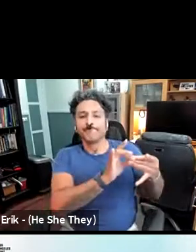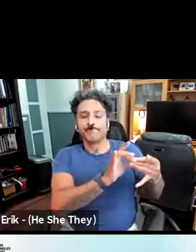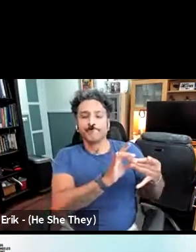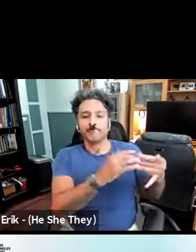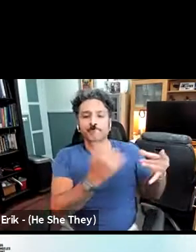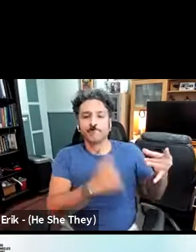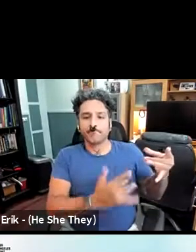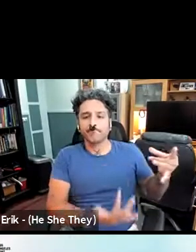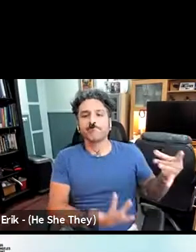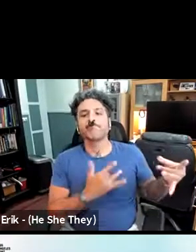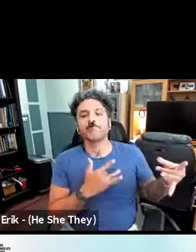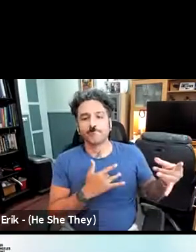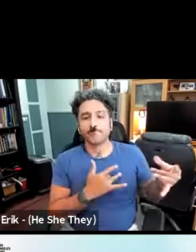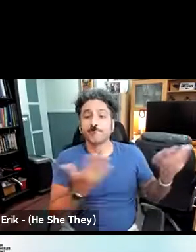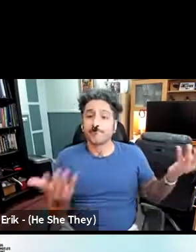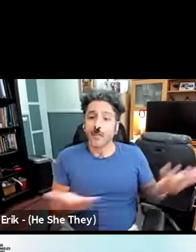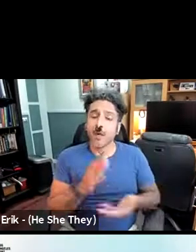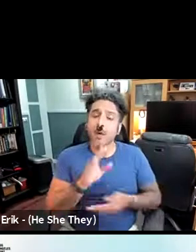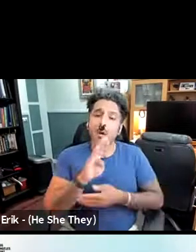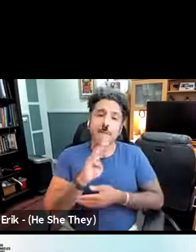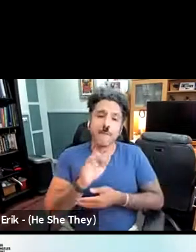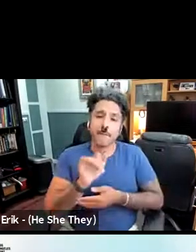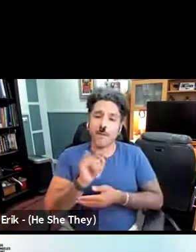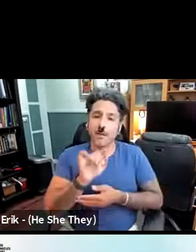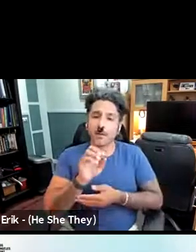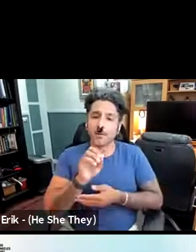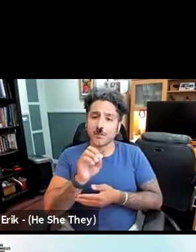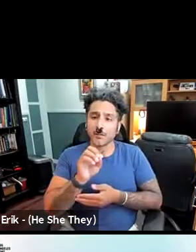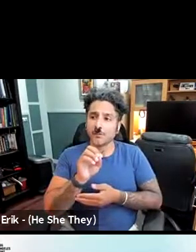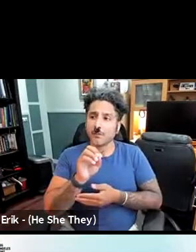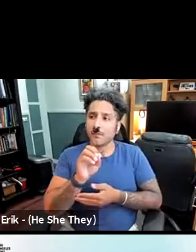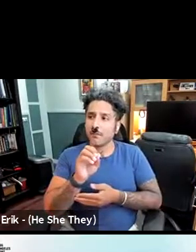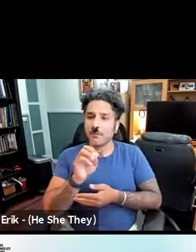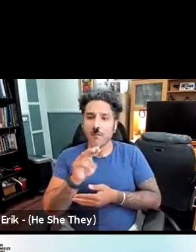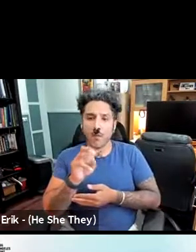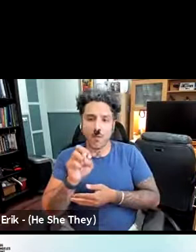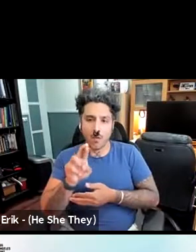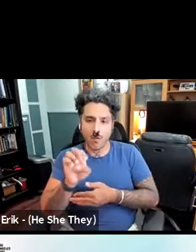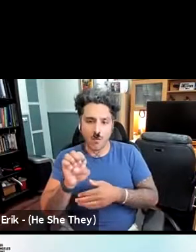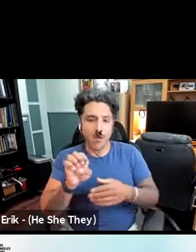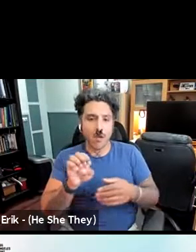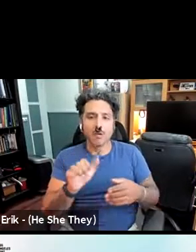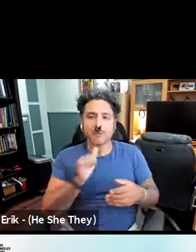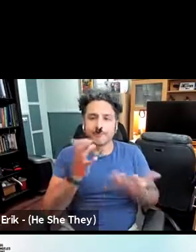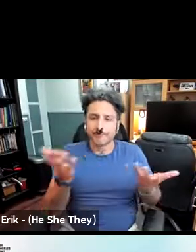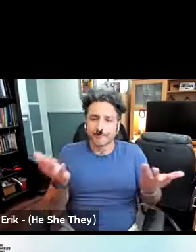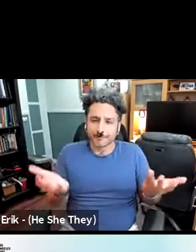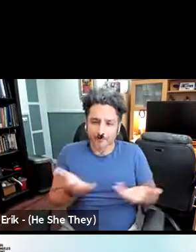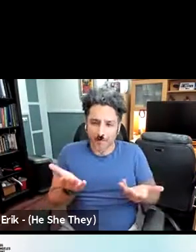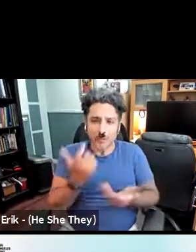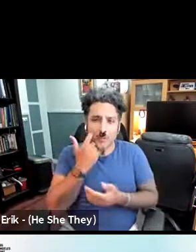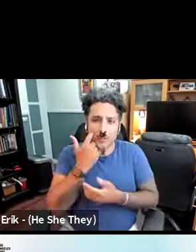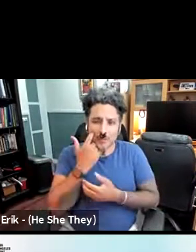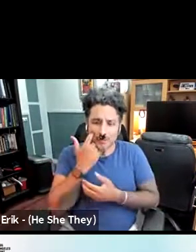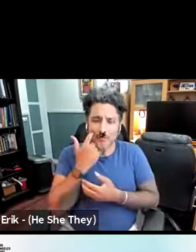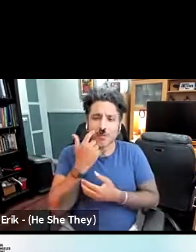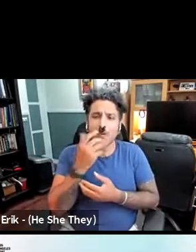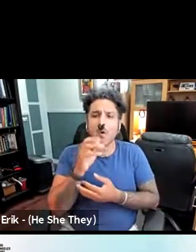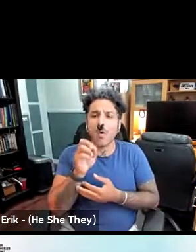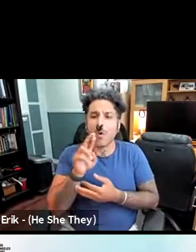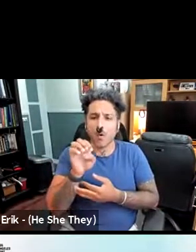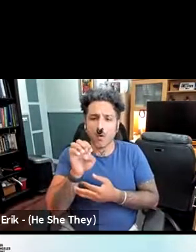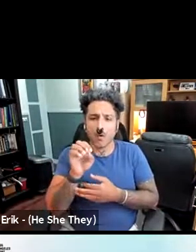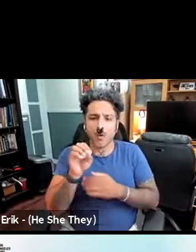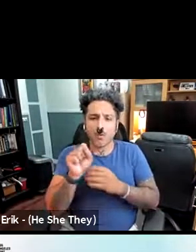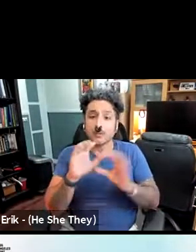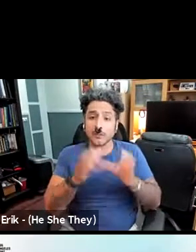impact here in Baltimore. It looks like Merrick Moses being recognized for the hometown hero just recently, Baltimore Orioles,